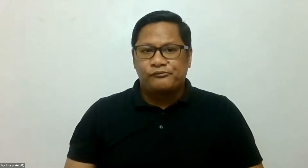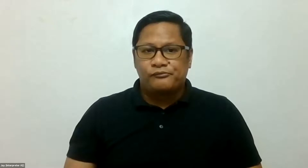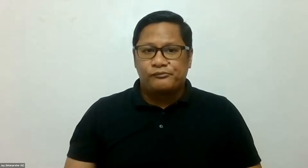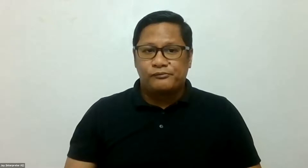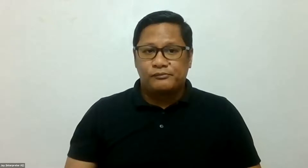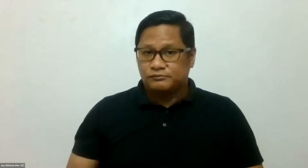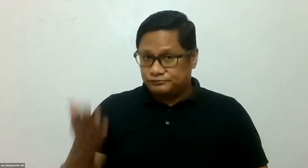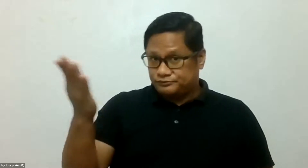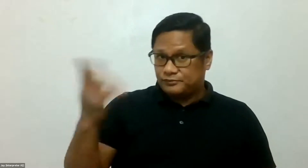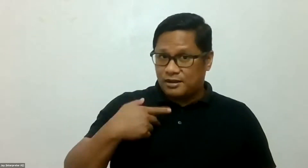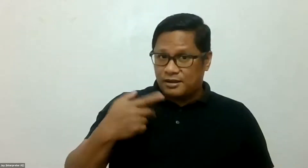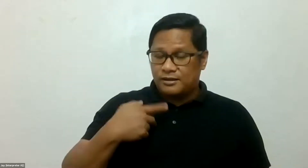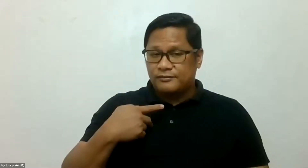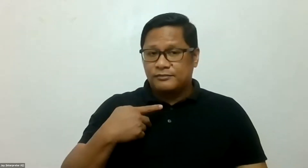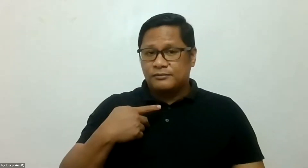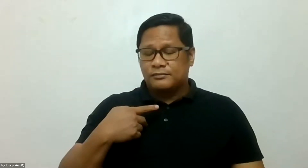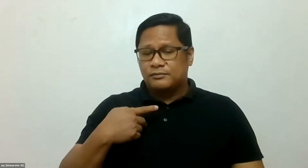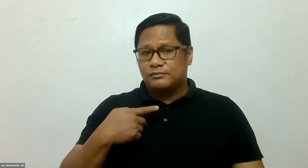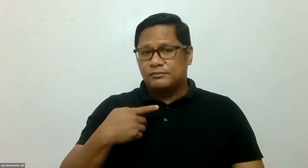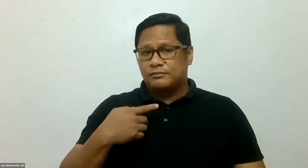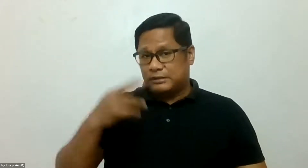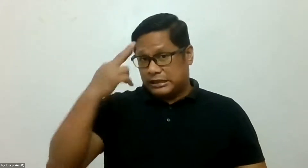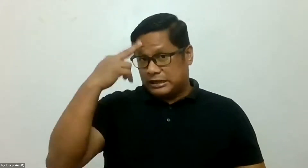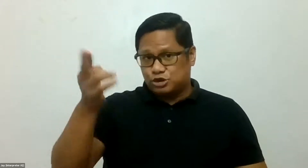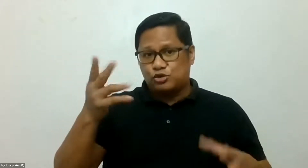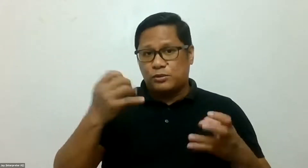Would you have any insight on this, Dr. Banzon?